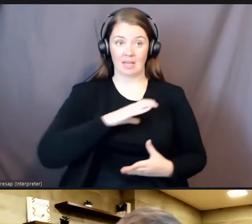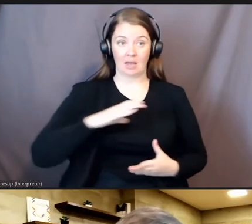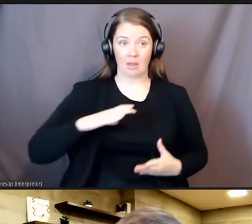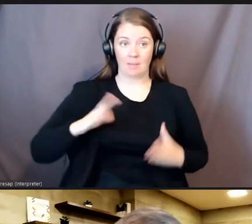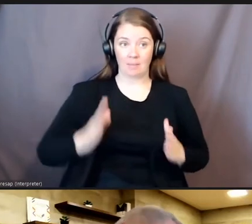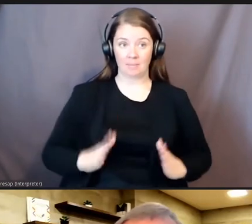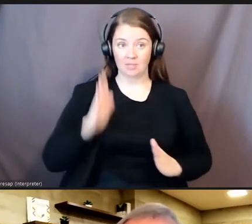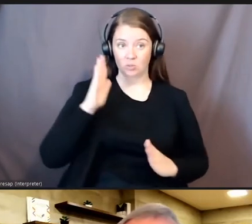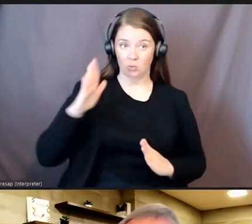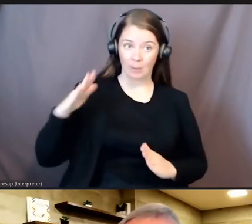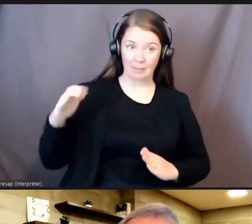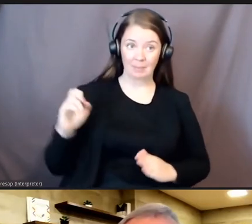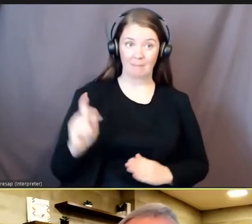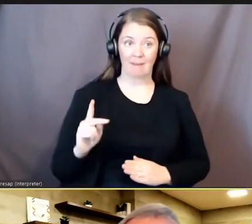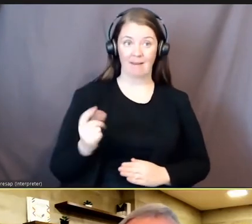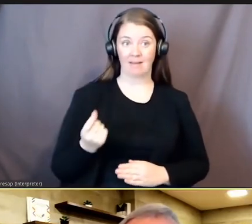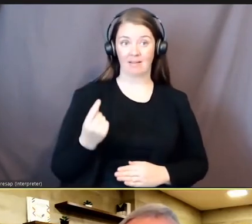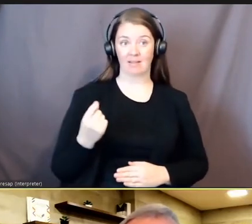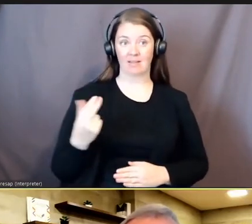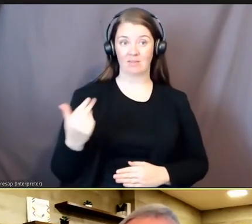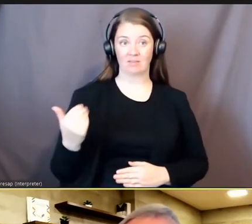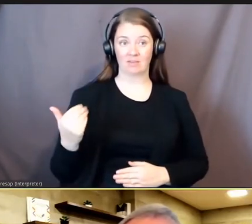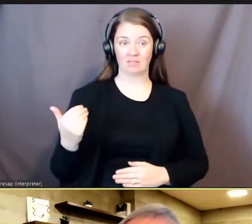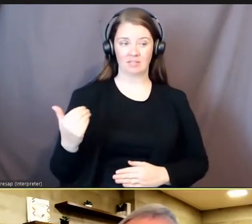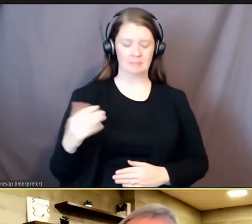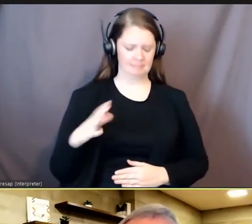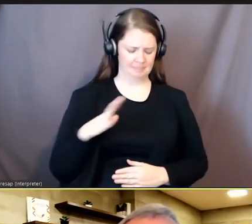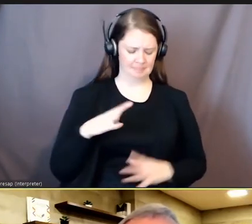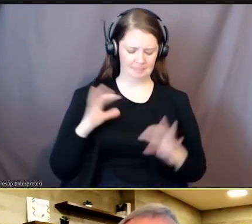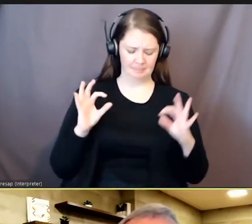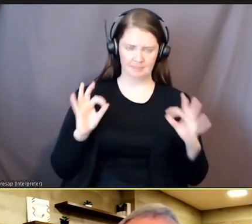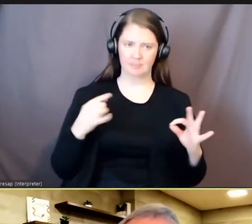will return. Yeah, that's fine. Yeah,